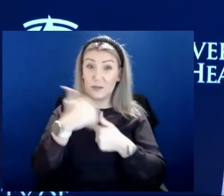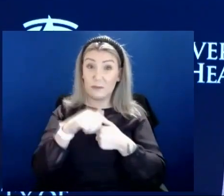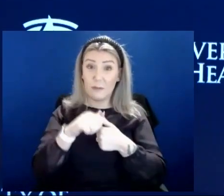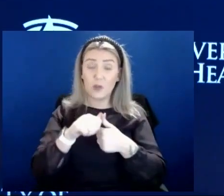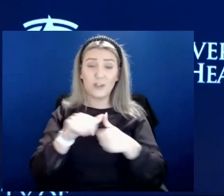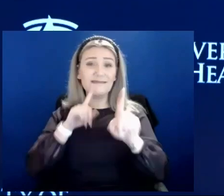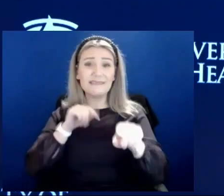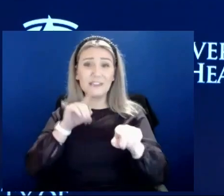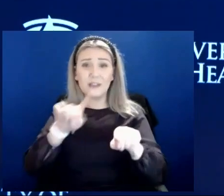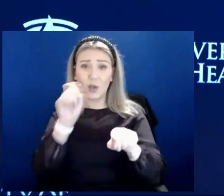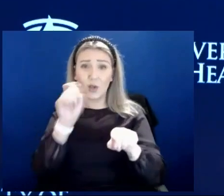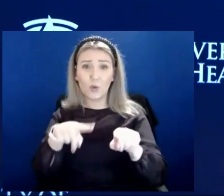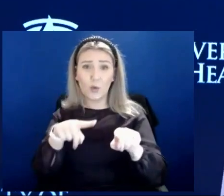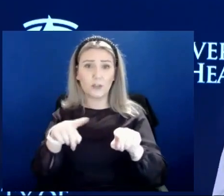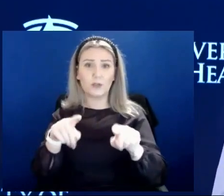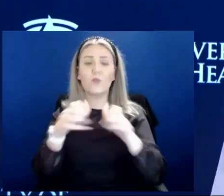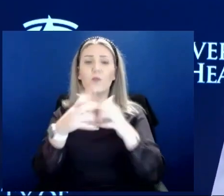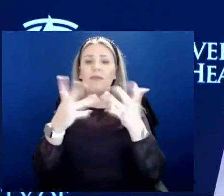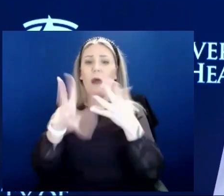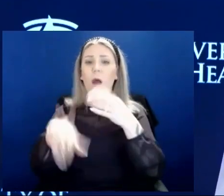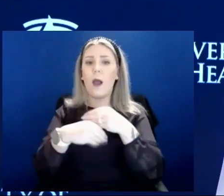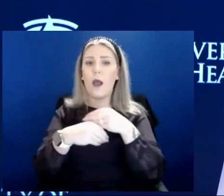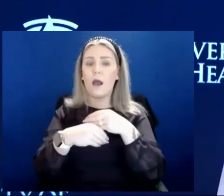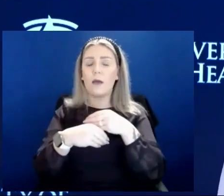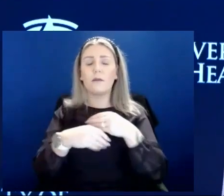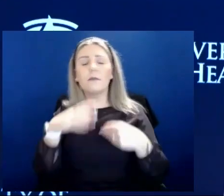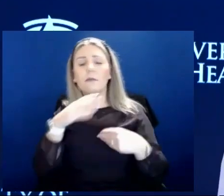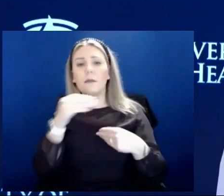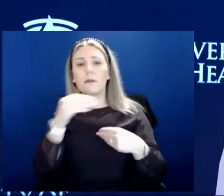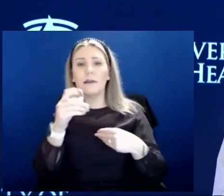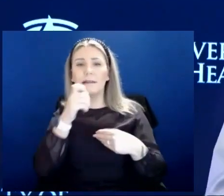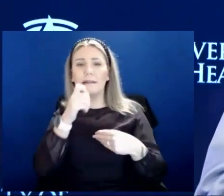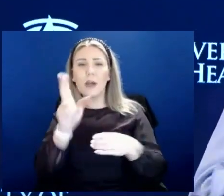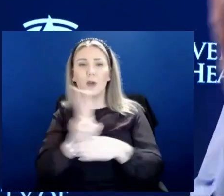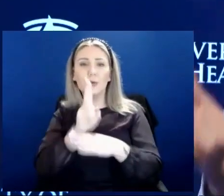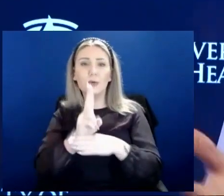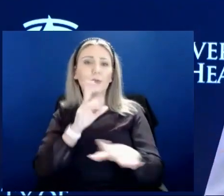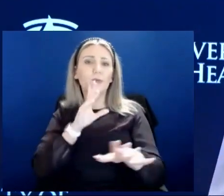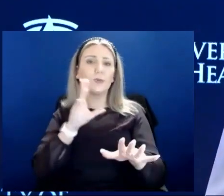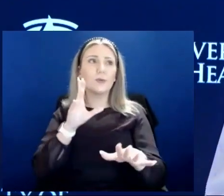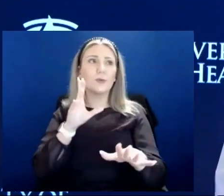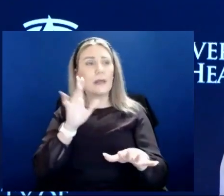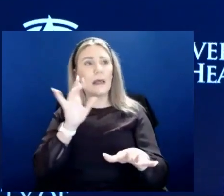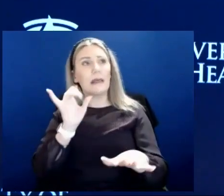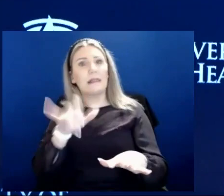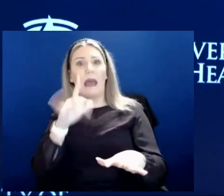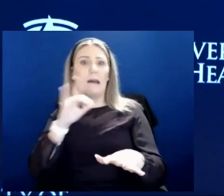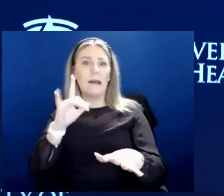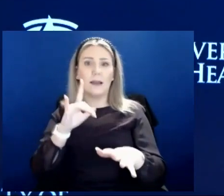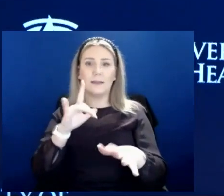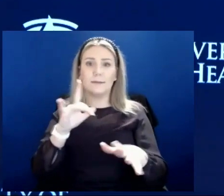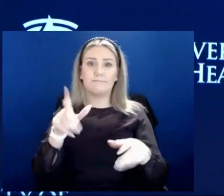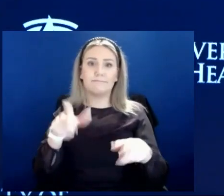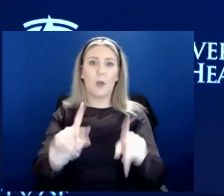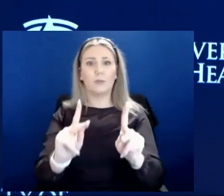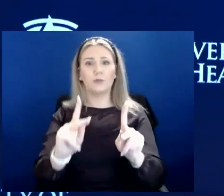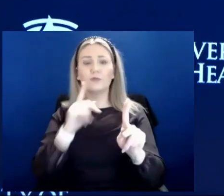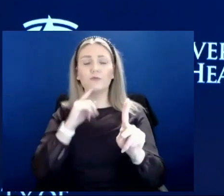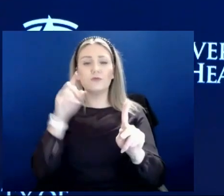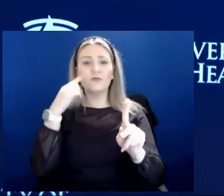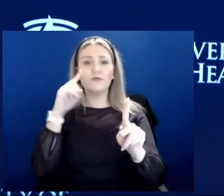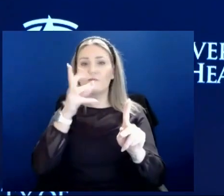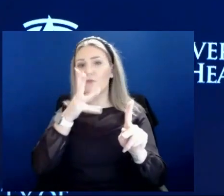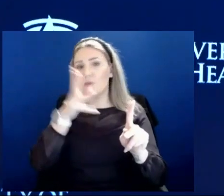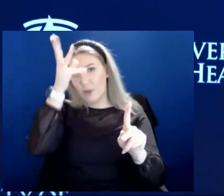be very succinct and not use that as a platform for a parent to discuss their own anxieties and their own thoughts